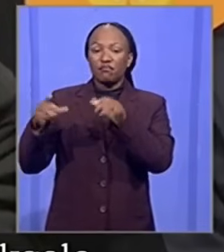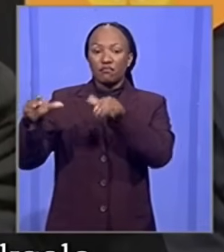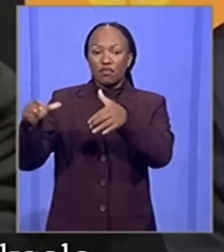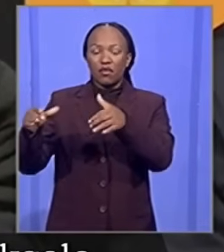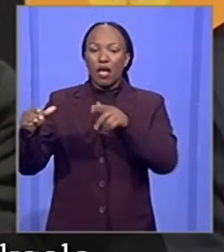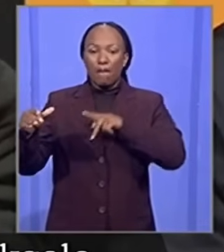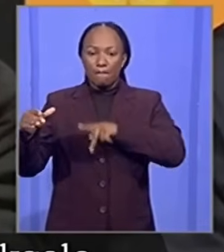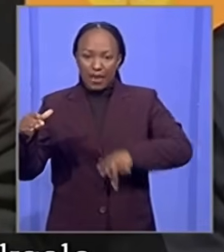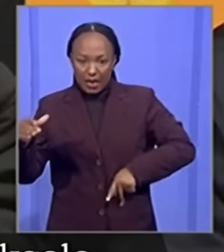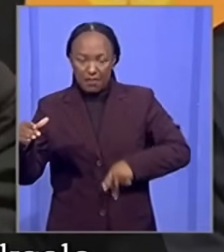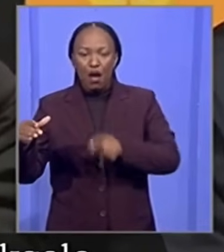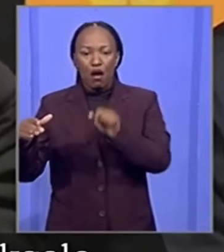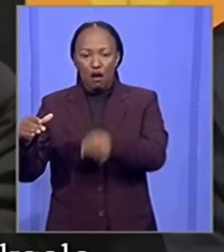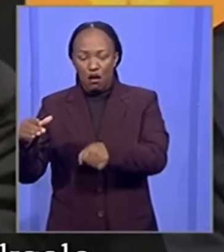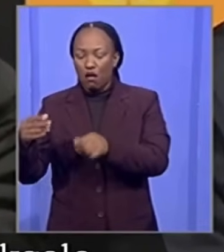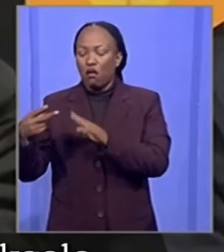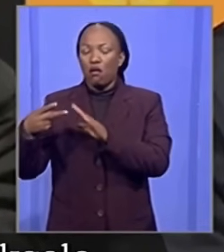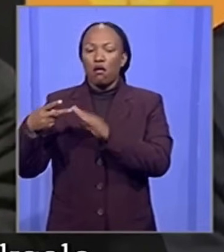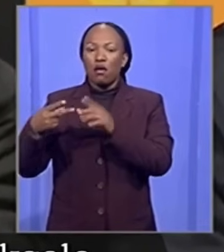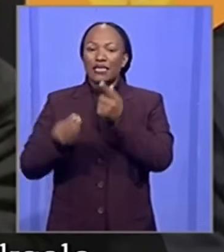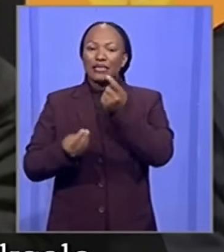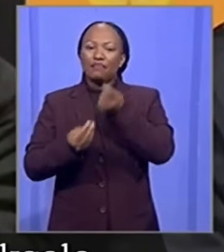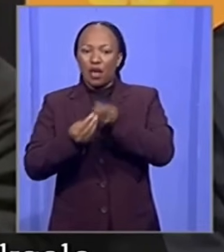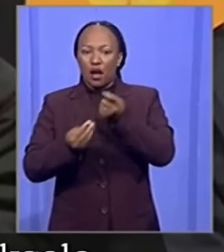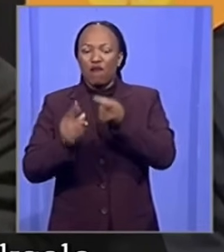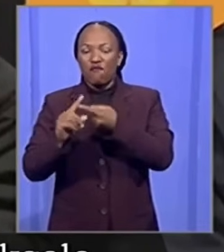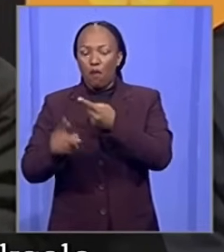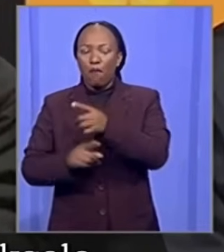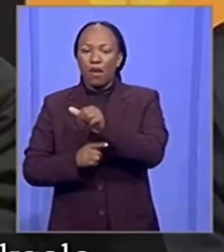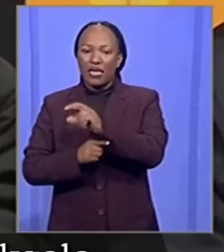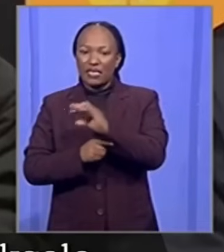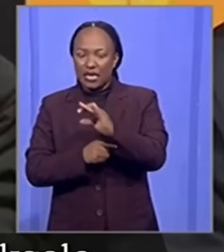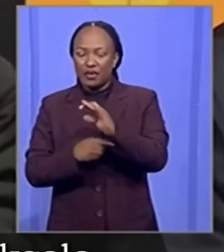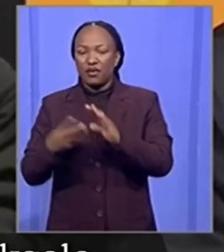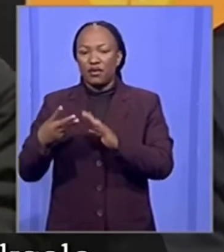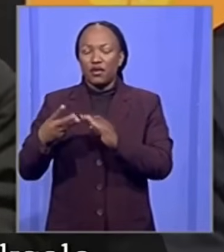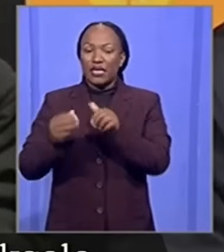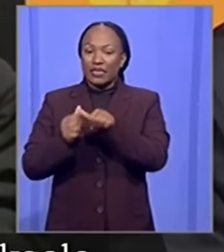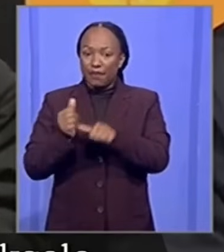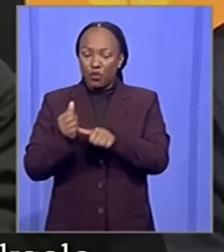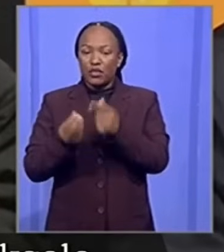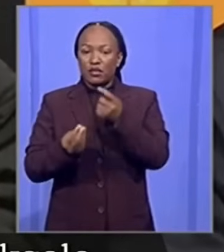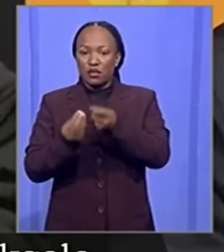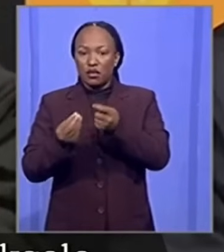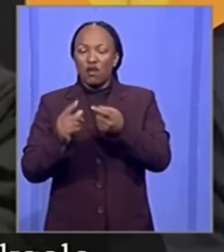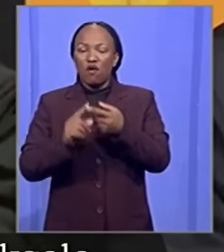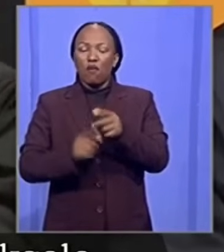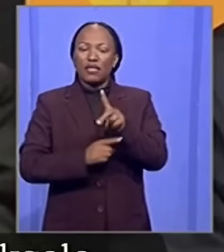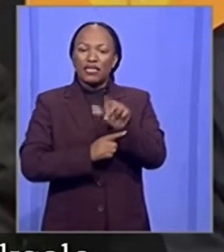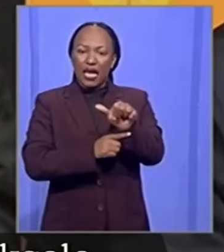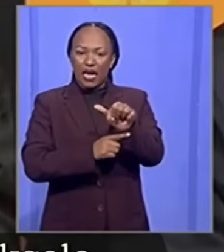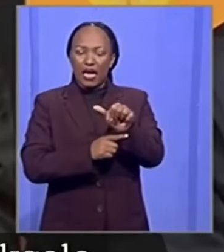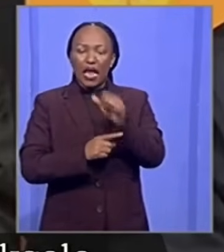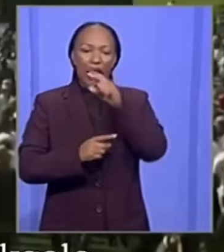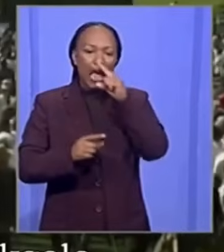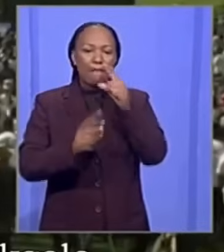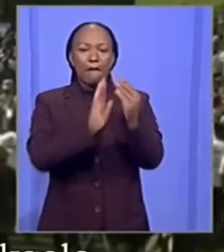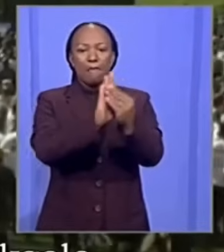premier. We agreed that the speaker would come from the ANC, the deputy speaker would come from the DA. No names were